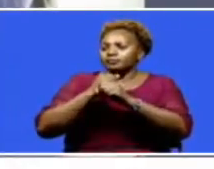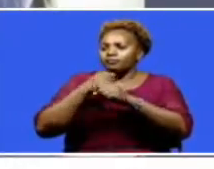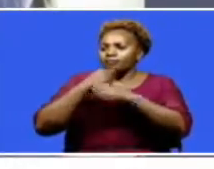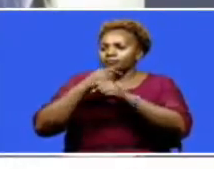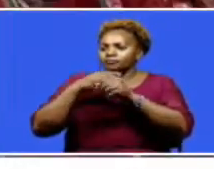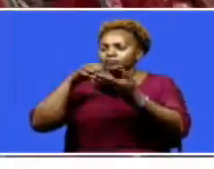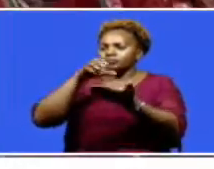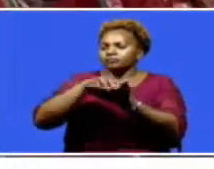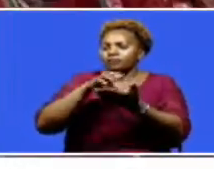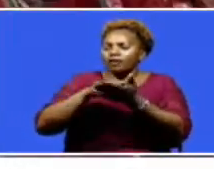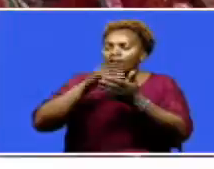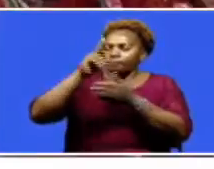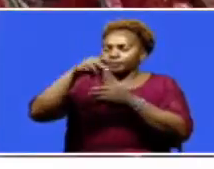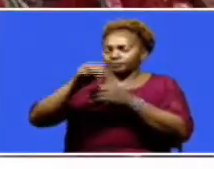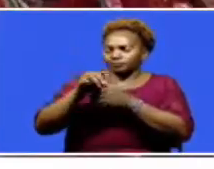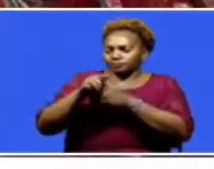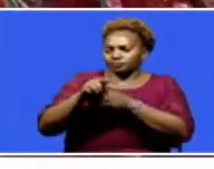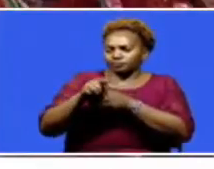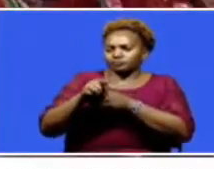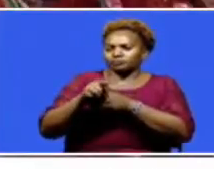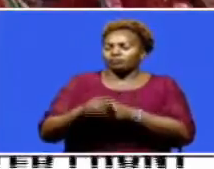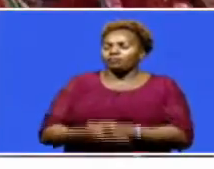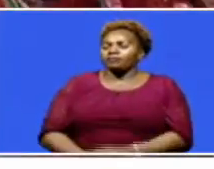creating the position of the Prime Minister.